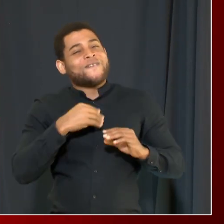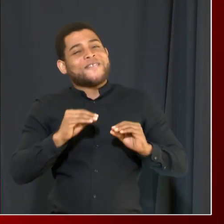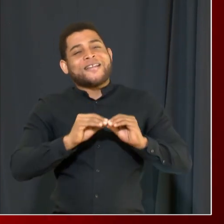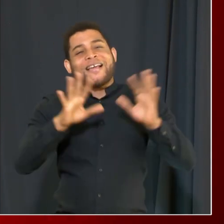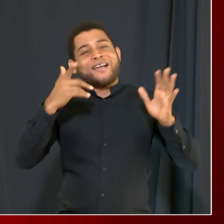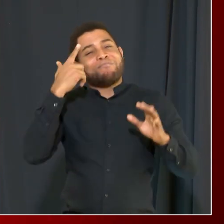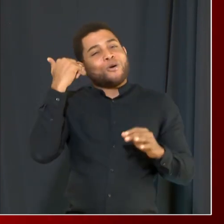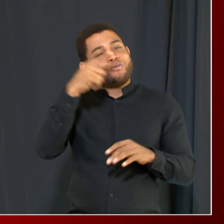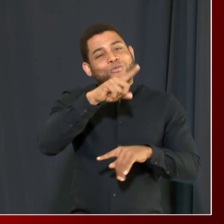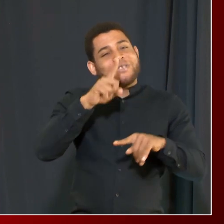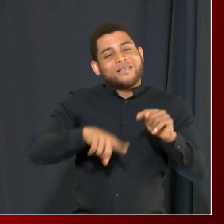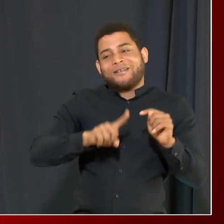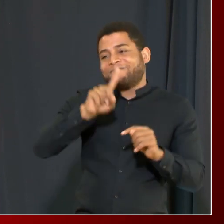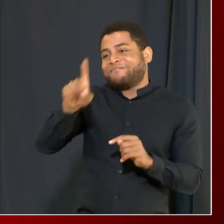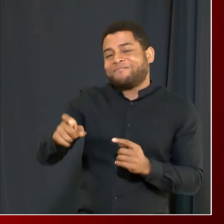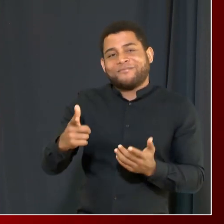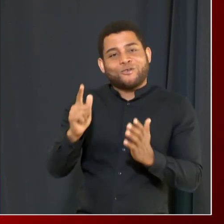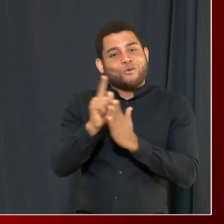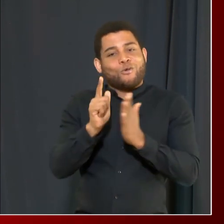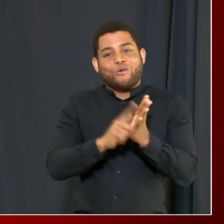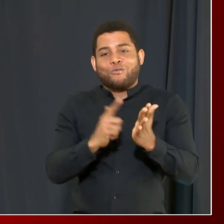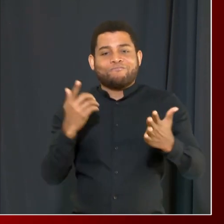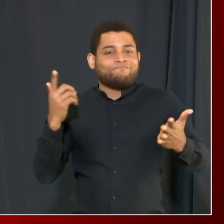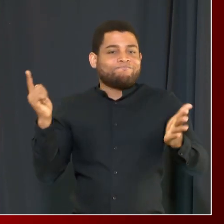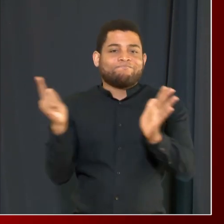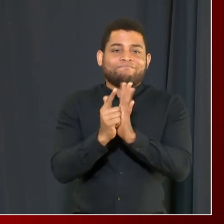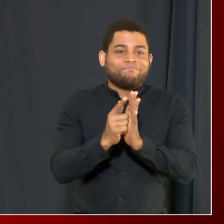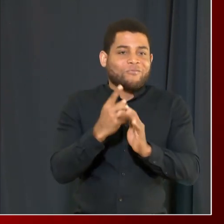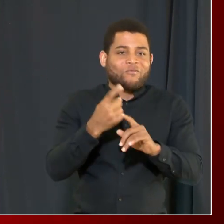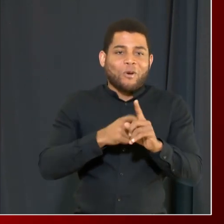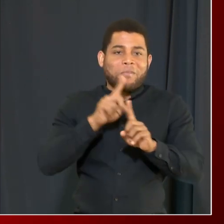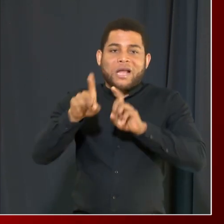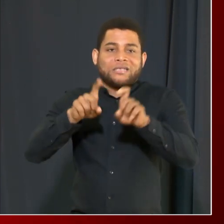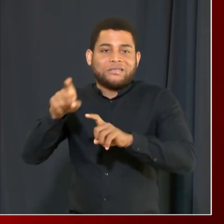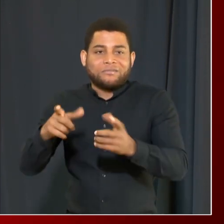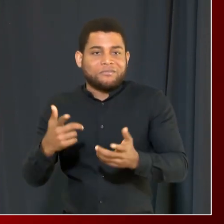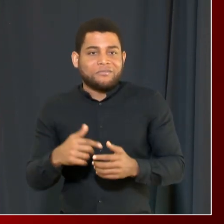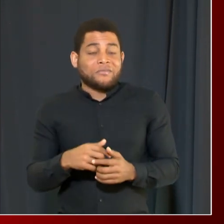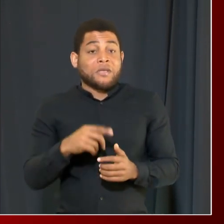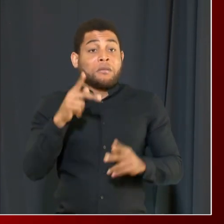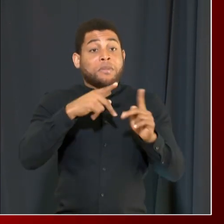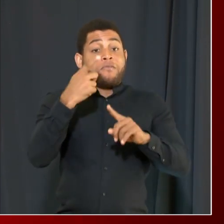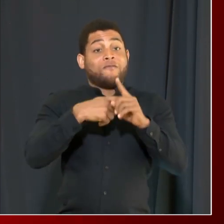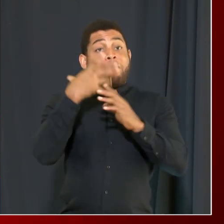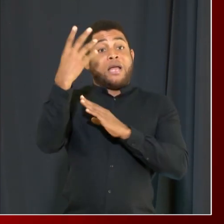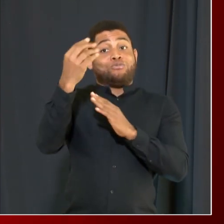us to ask that. So if you see individuals outside of a shelter, they're likely adults.